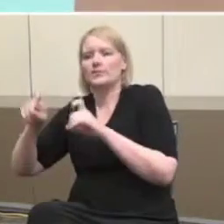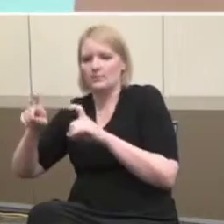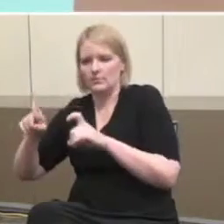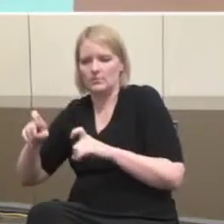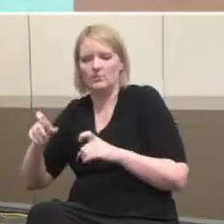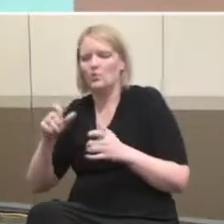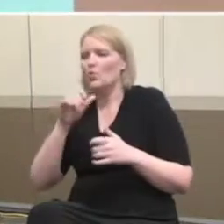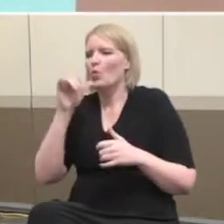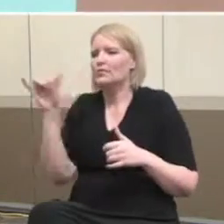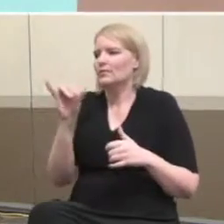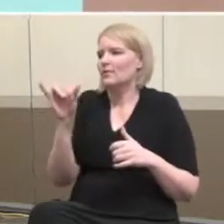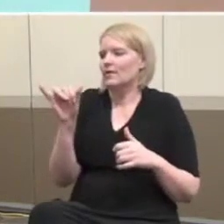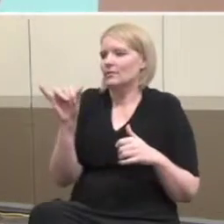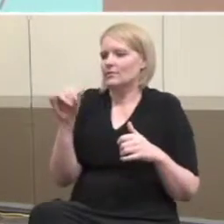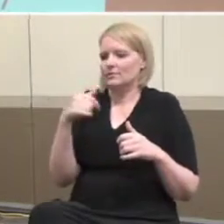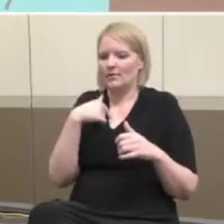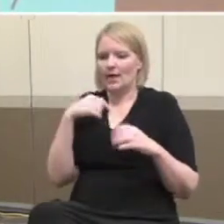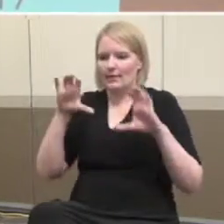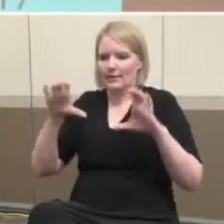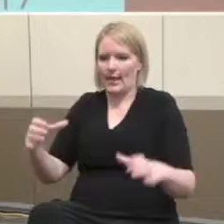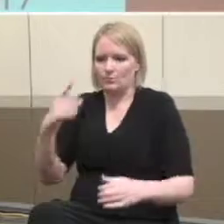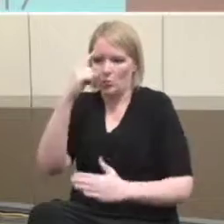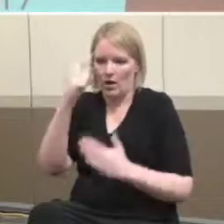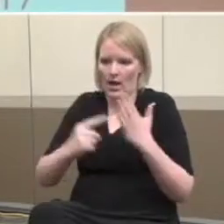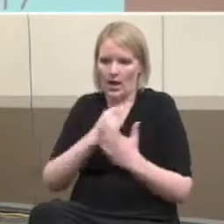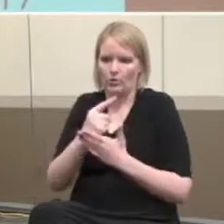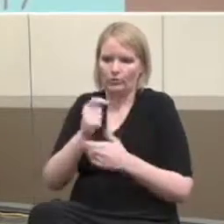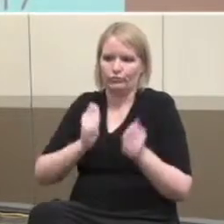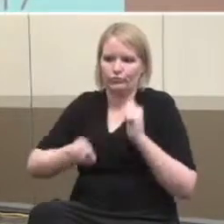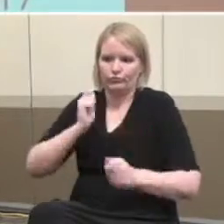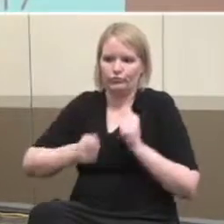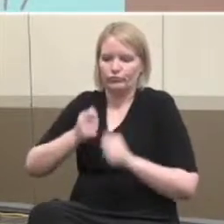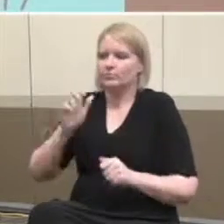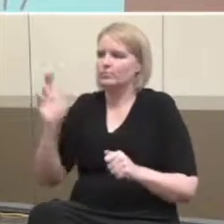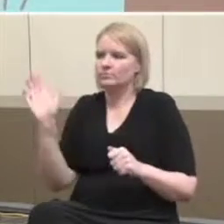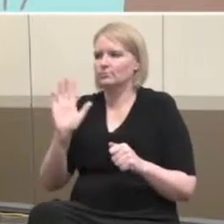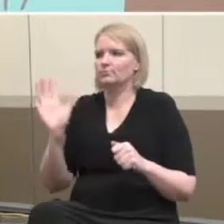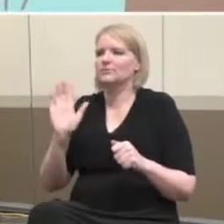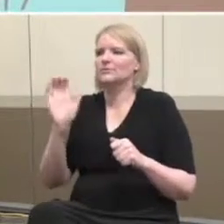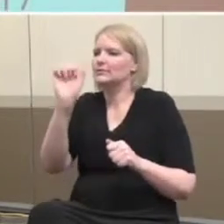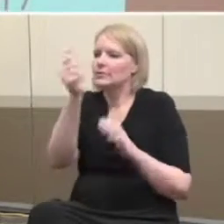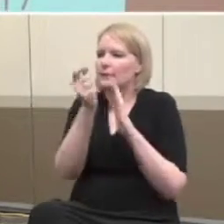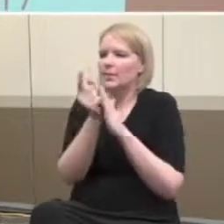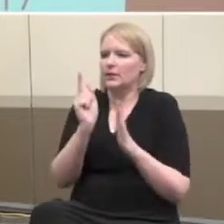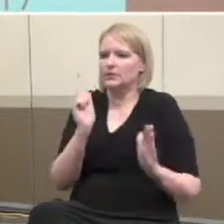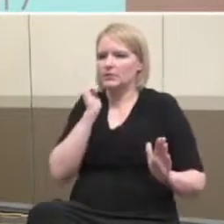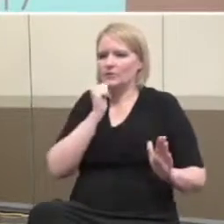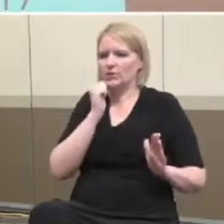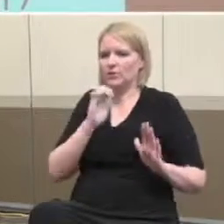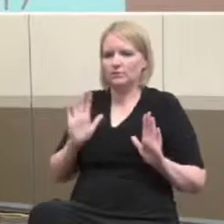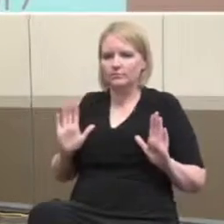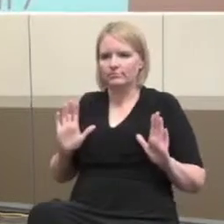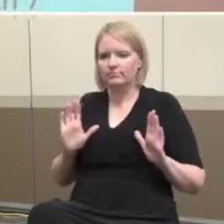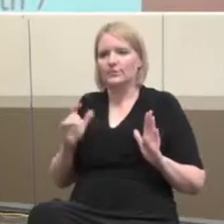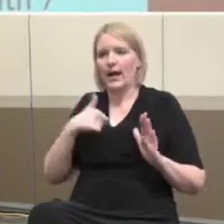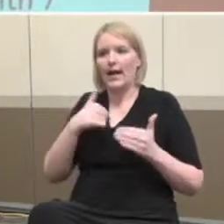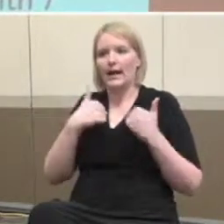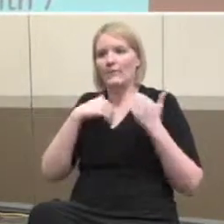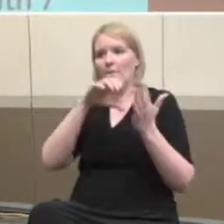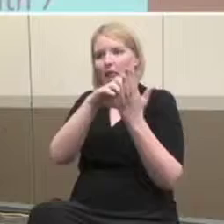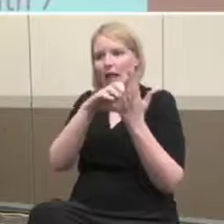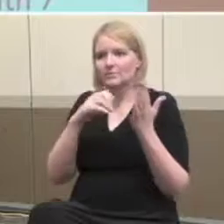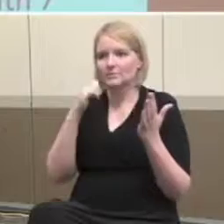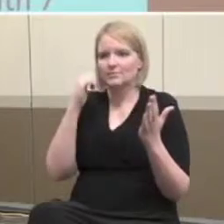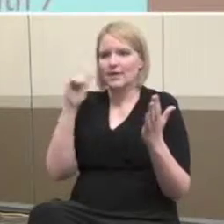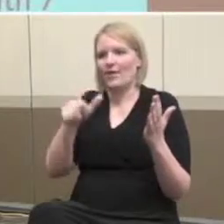So it wasn't like I wasn't doing a class or an hour-long thing like Doran. I was doing 10 minutes a day, and I block schedule every other day, and